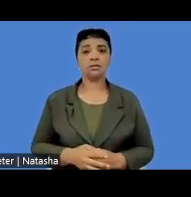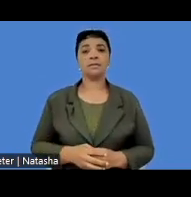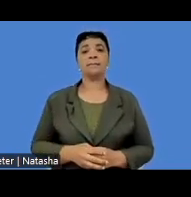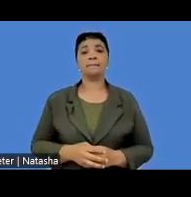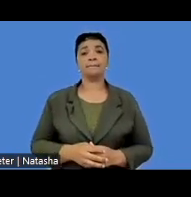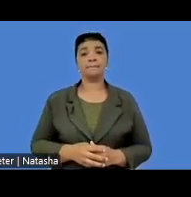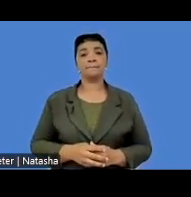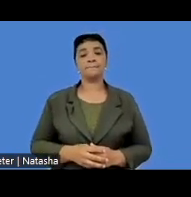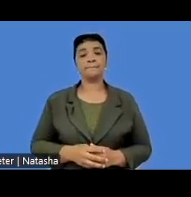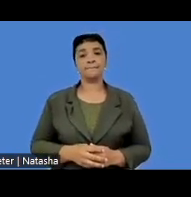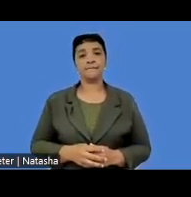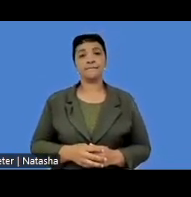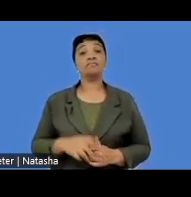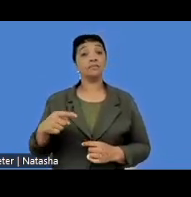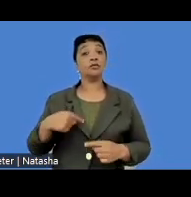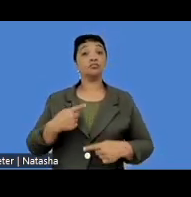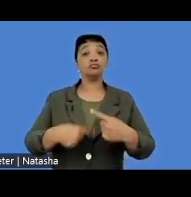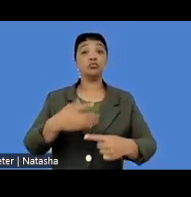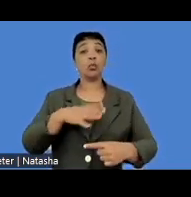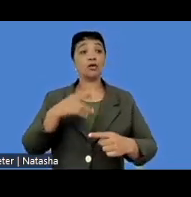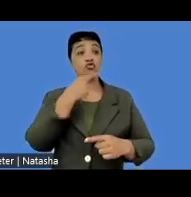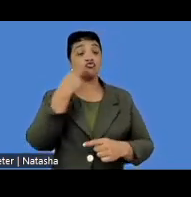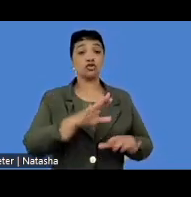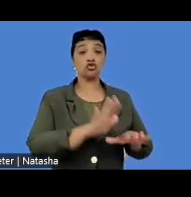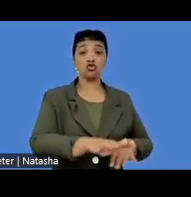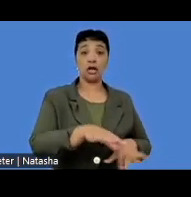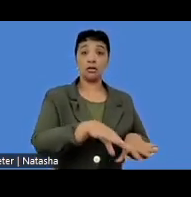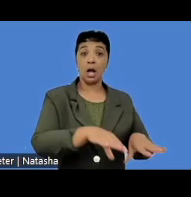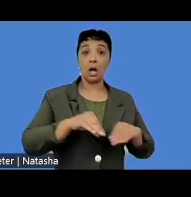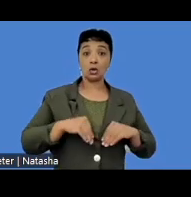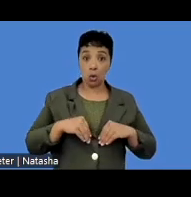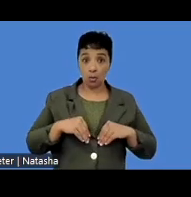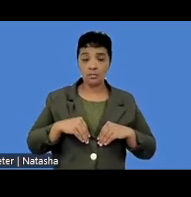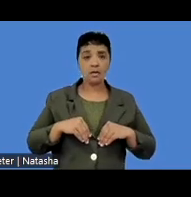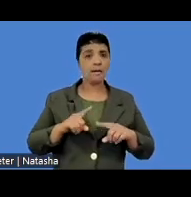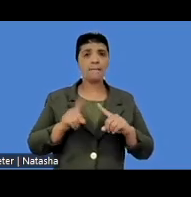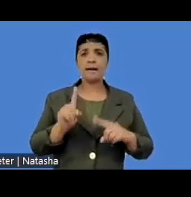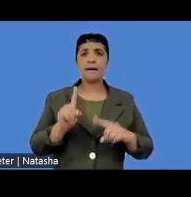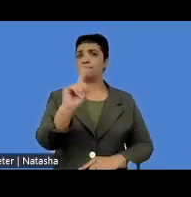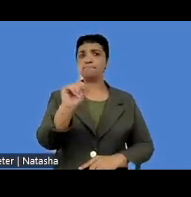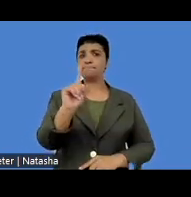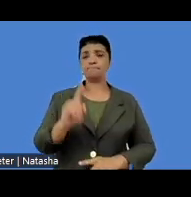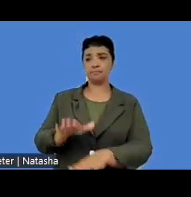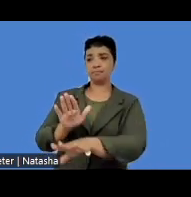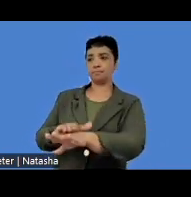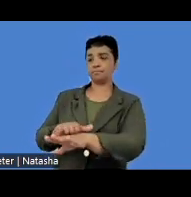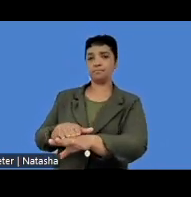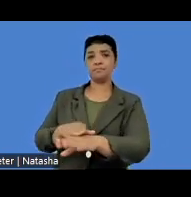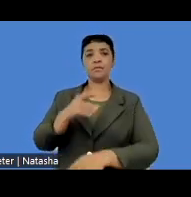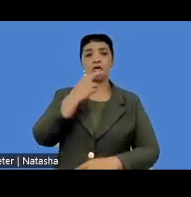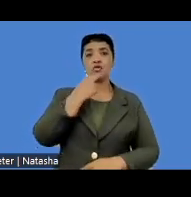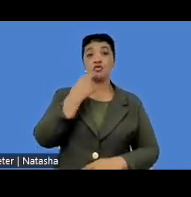of adopting the Russian child, but then she was called by